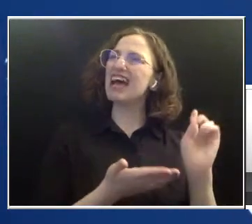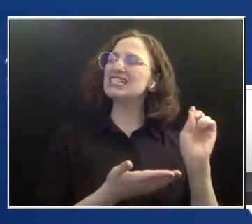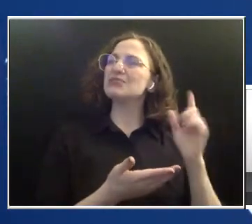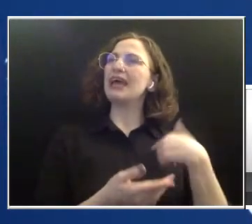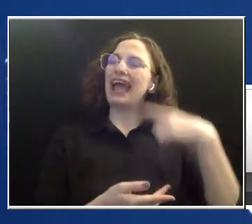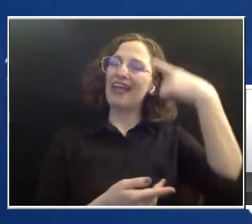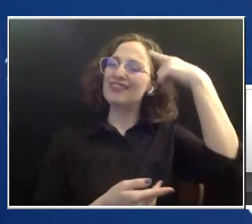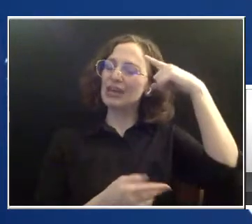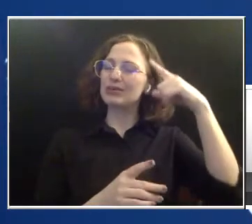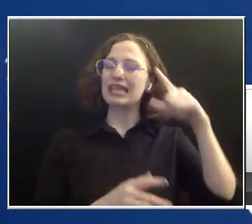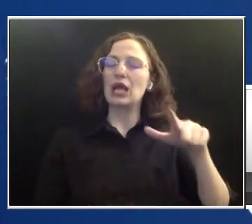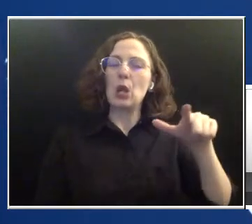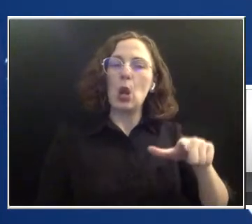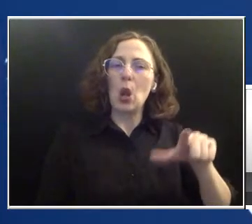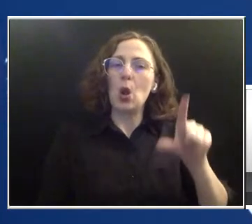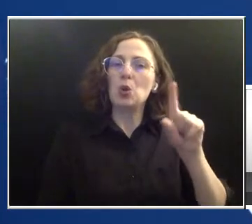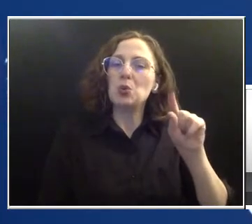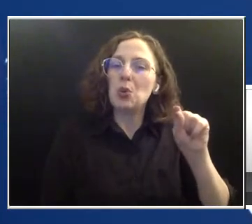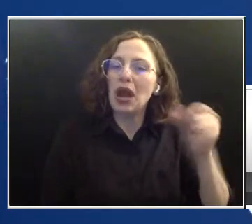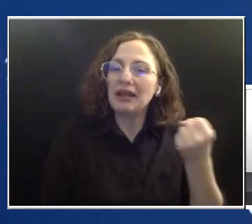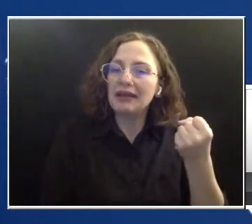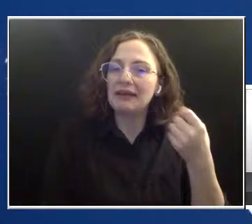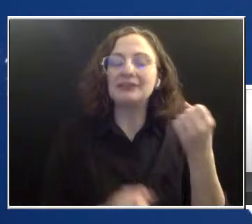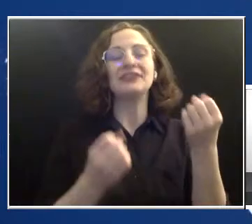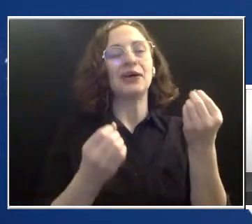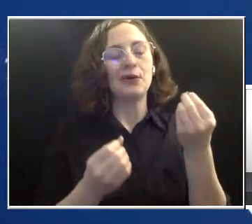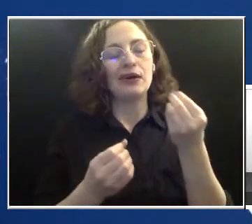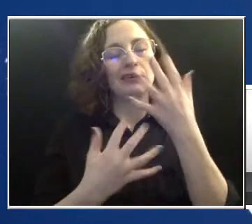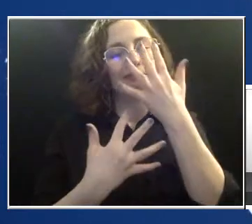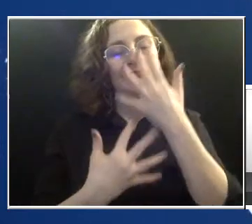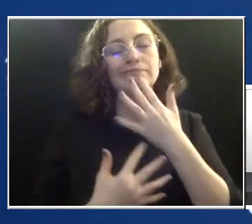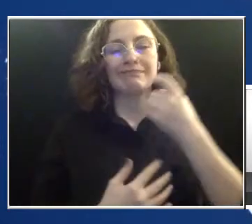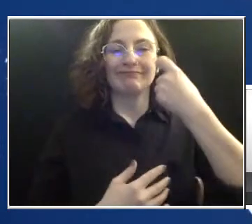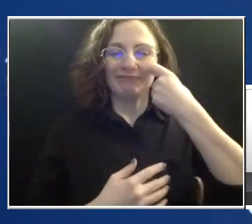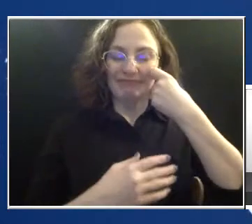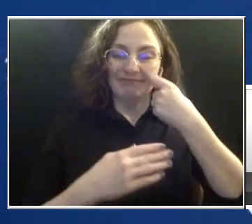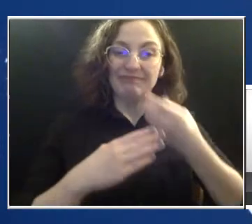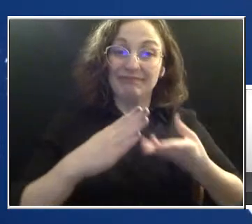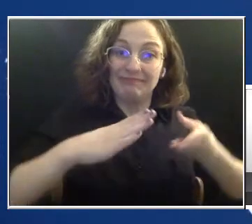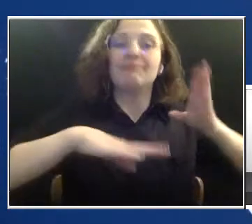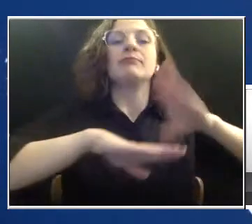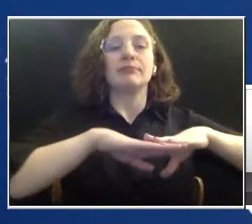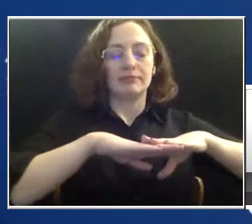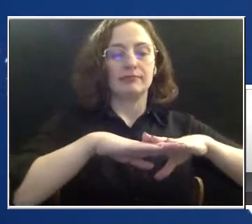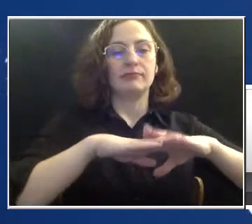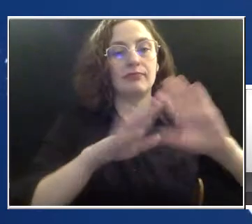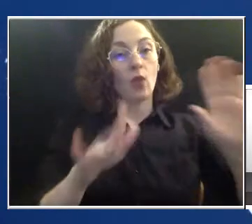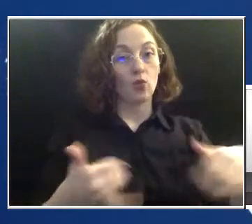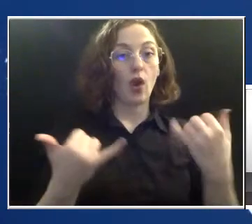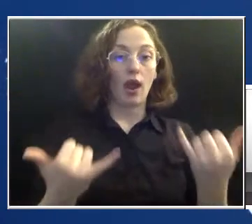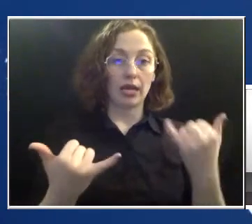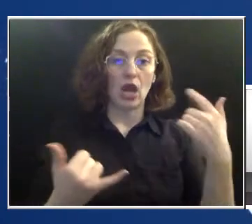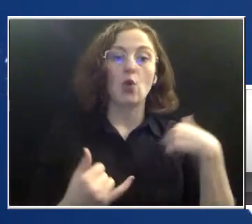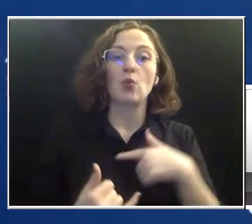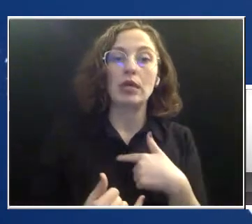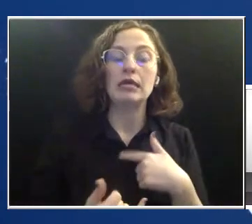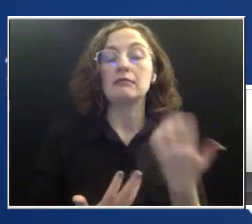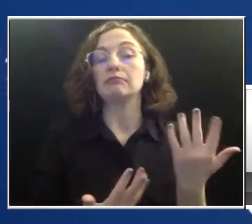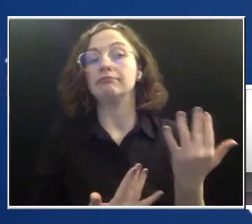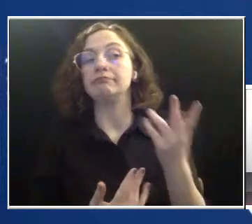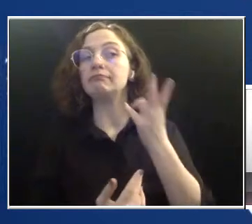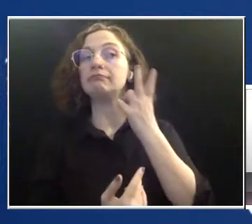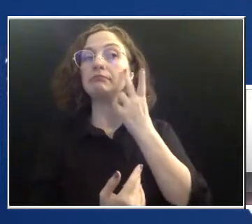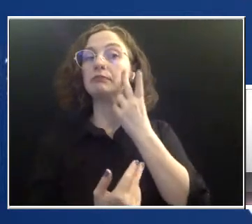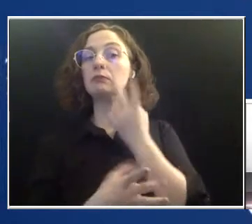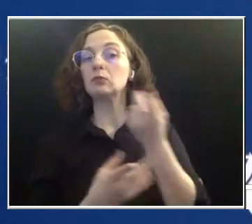20s, and so we have gone up, unfortunately. So right now we are continuing to wait and see how it goes. Unfortunately, the